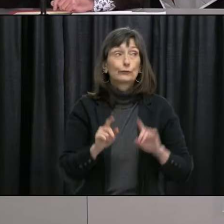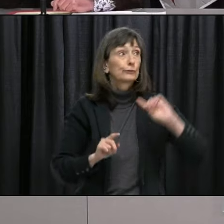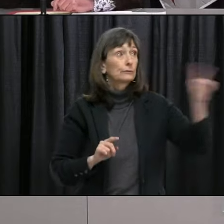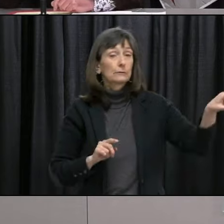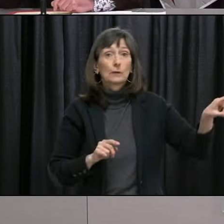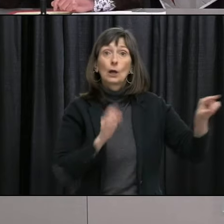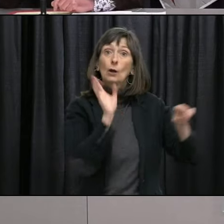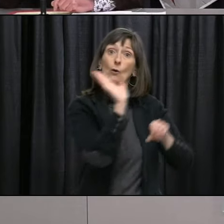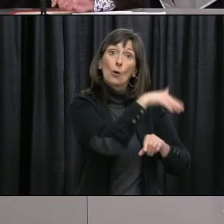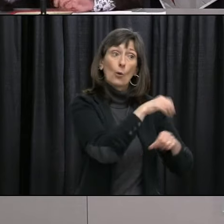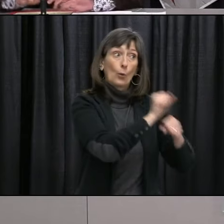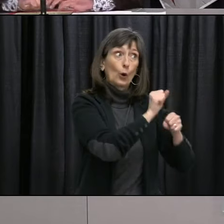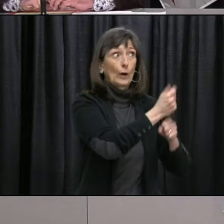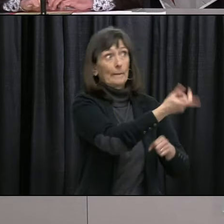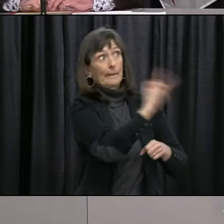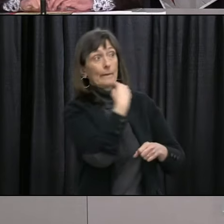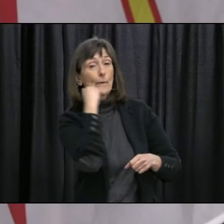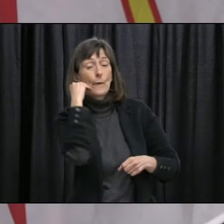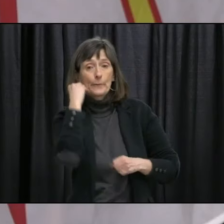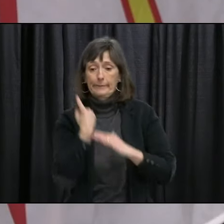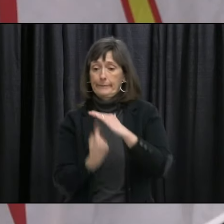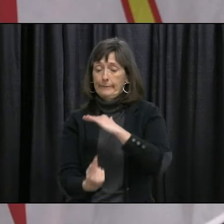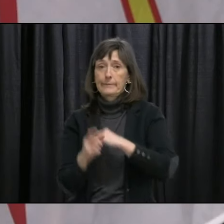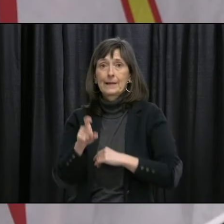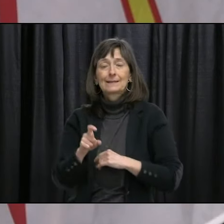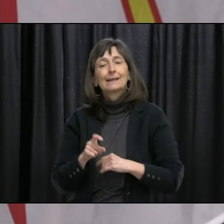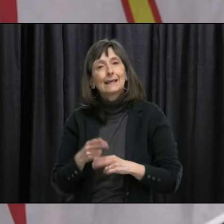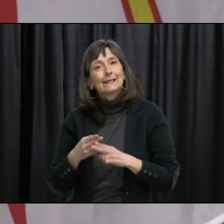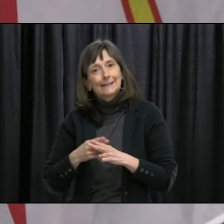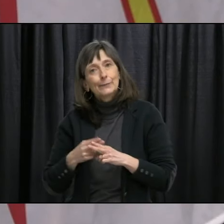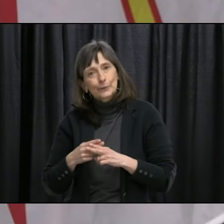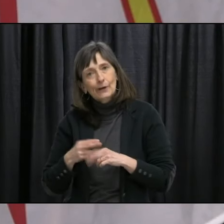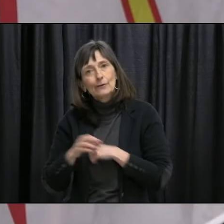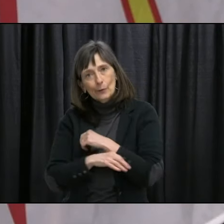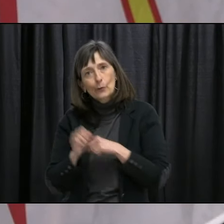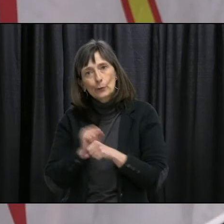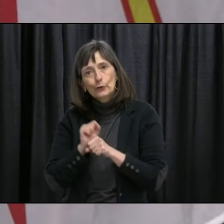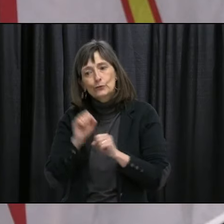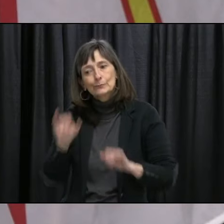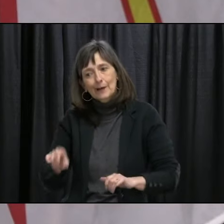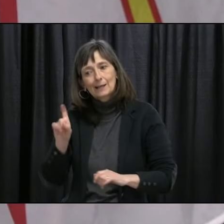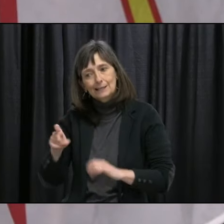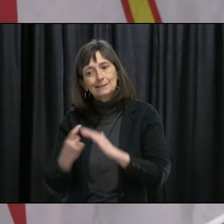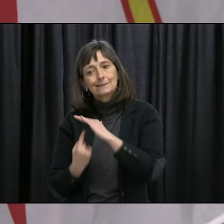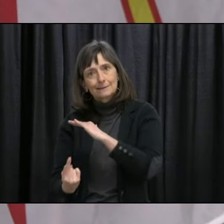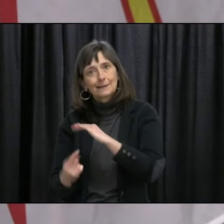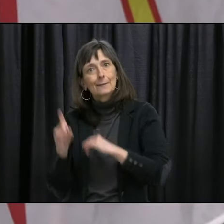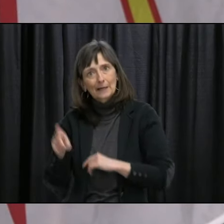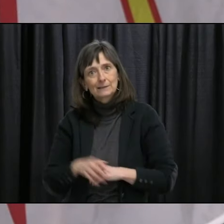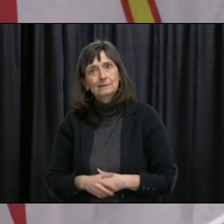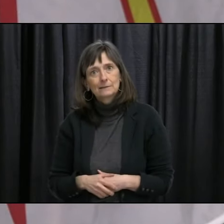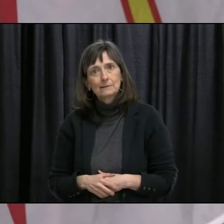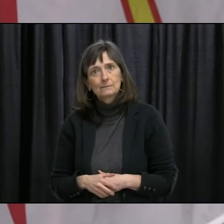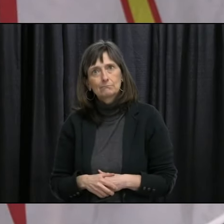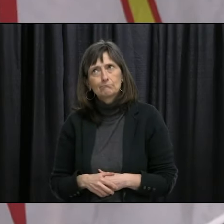to self-isolate whenever they come home. Temporary foreign workers do have to self-isolate when they come to the province.